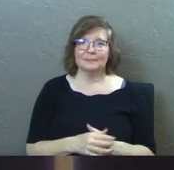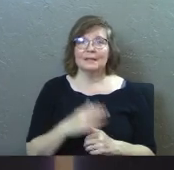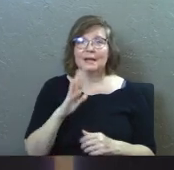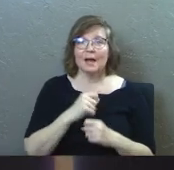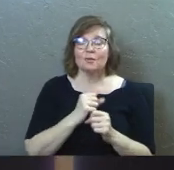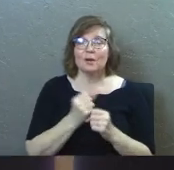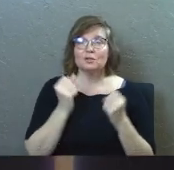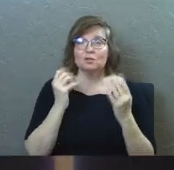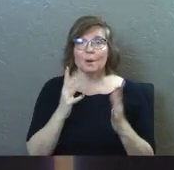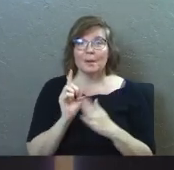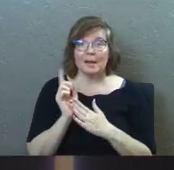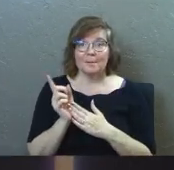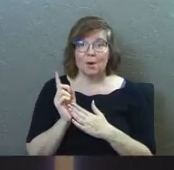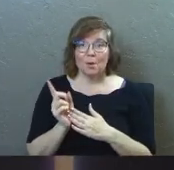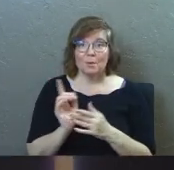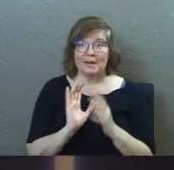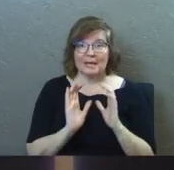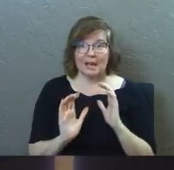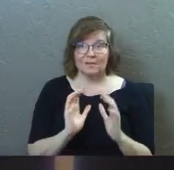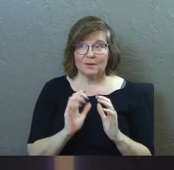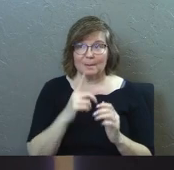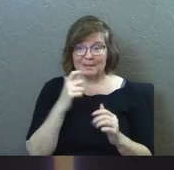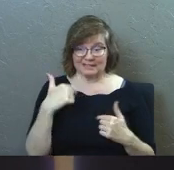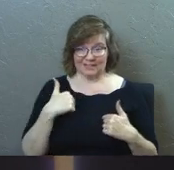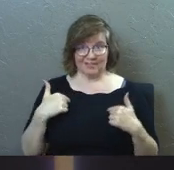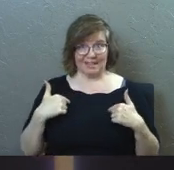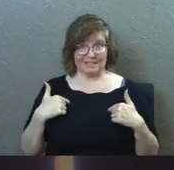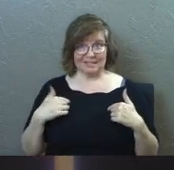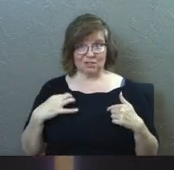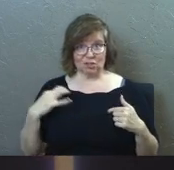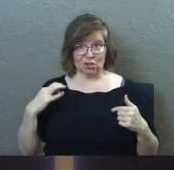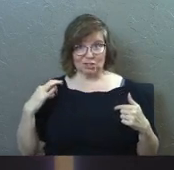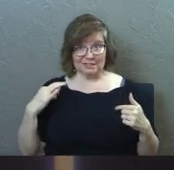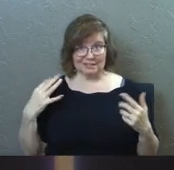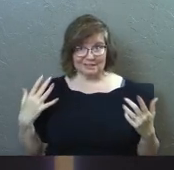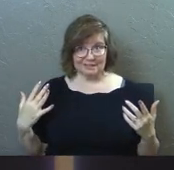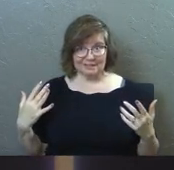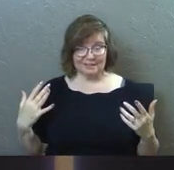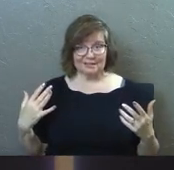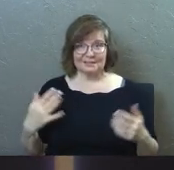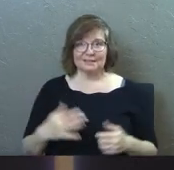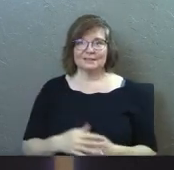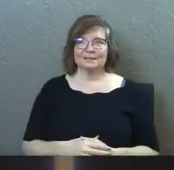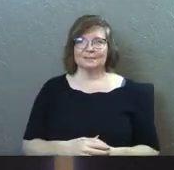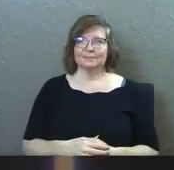God created so many moments and conversations because of this shirt.